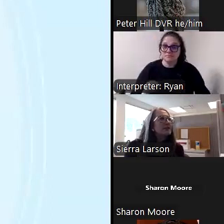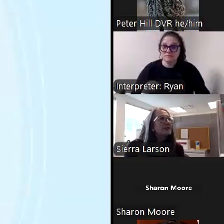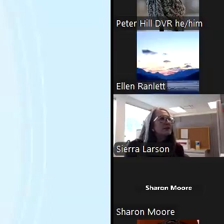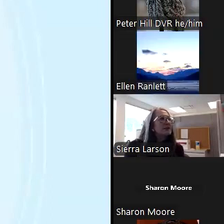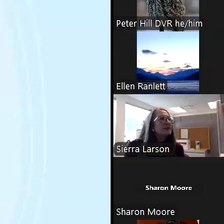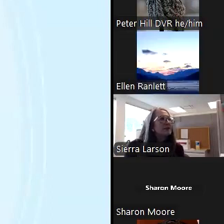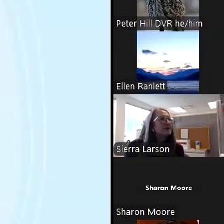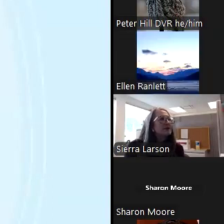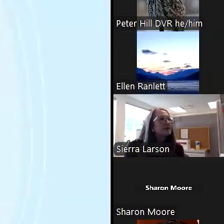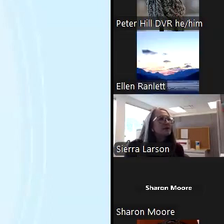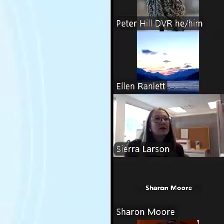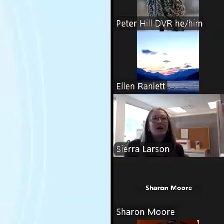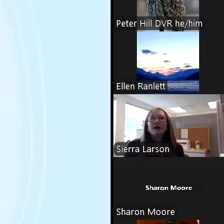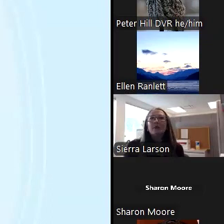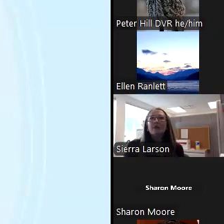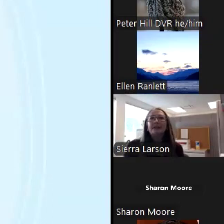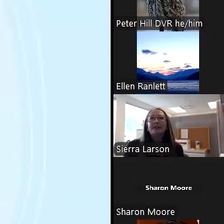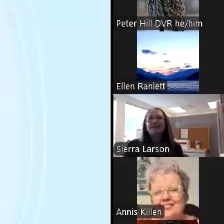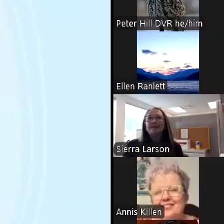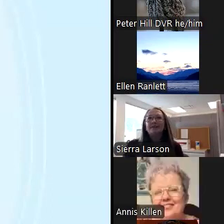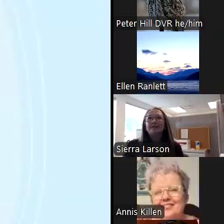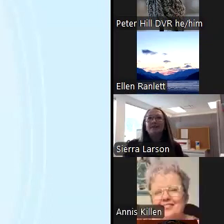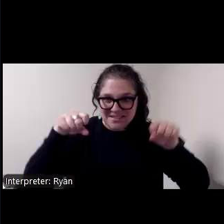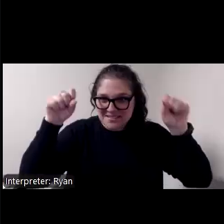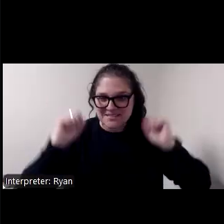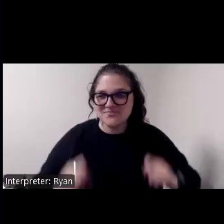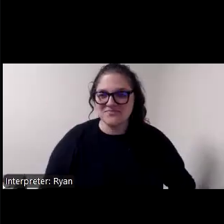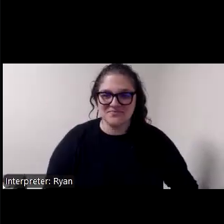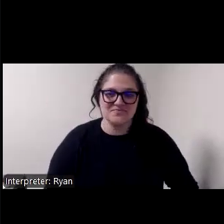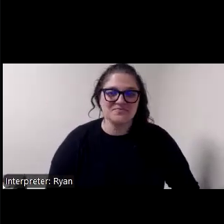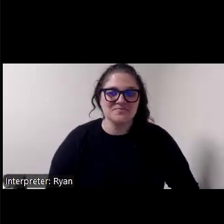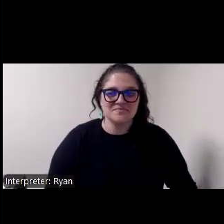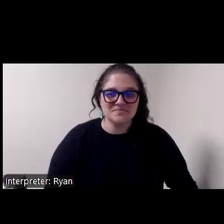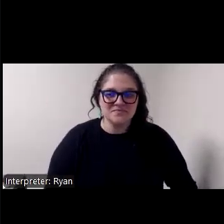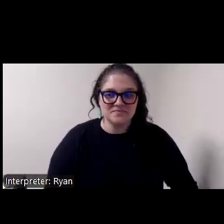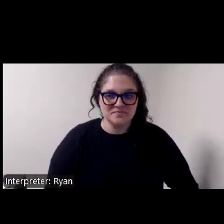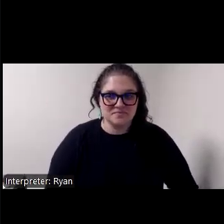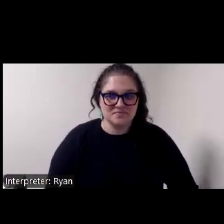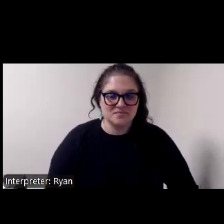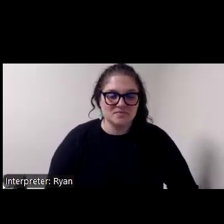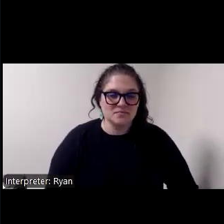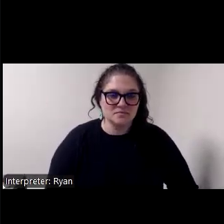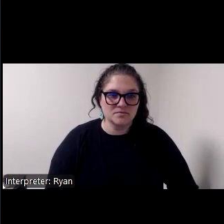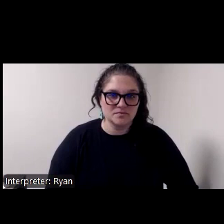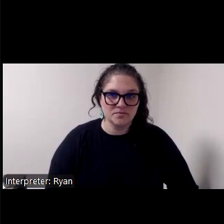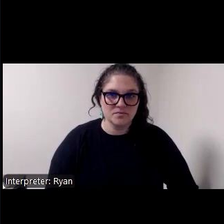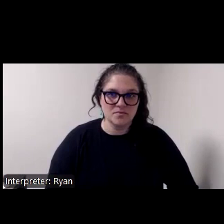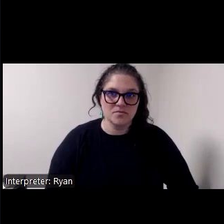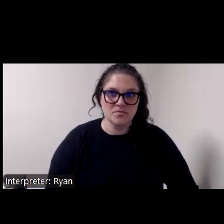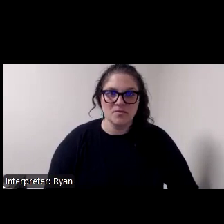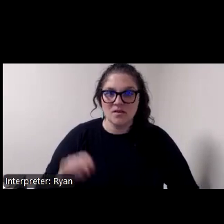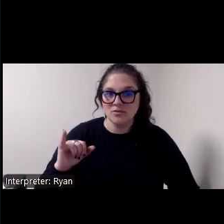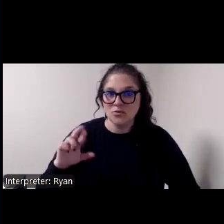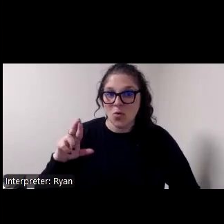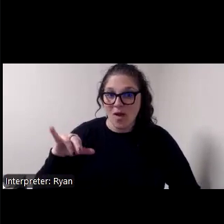Yes, we can. Yes. Yes. Yes. Alrighty. So, Iris